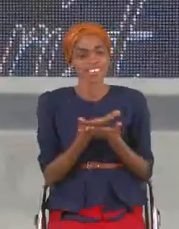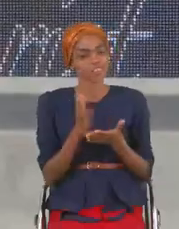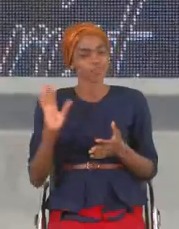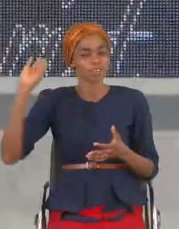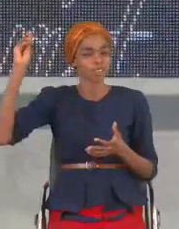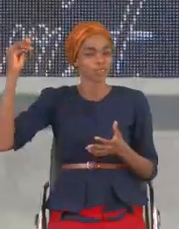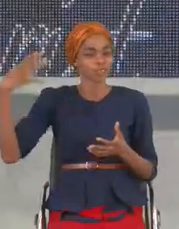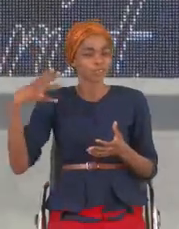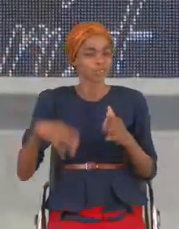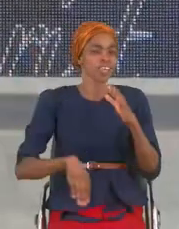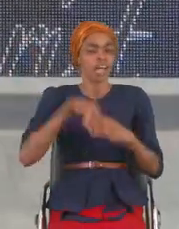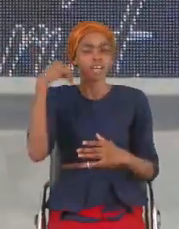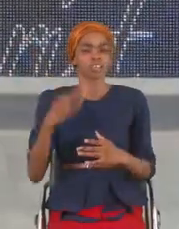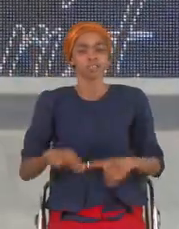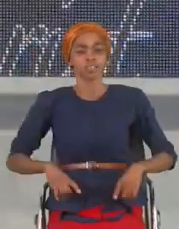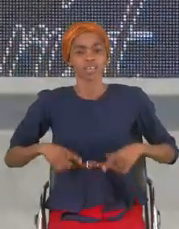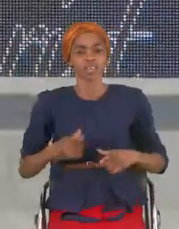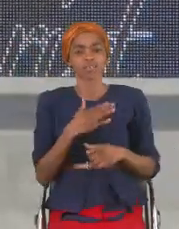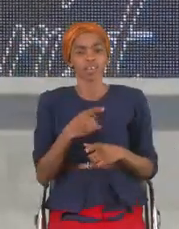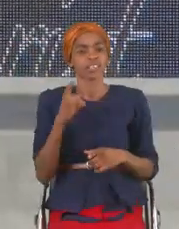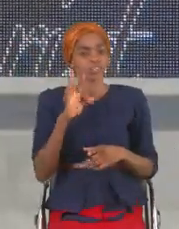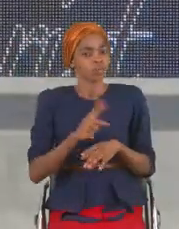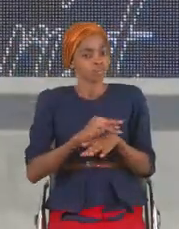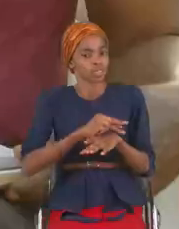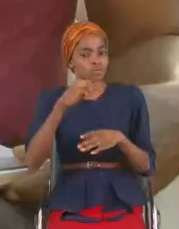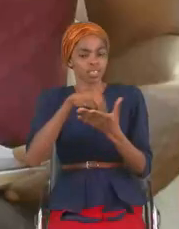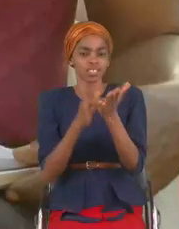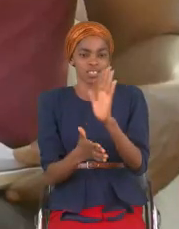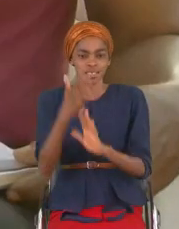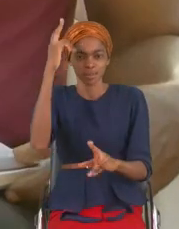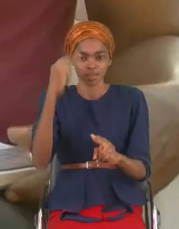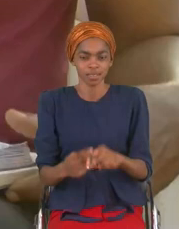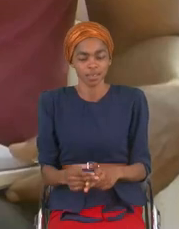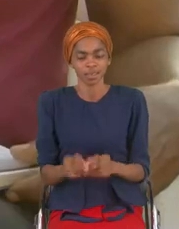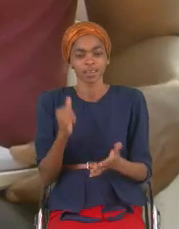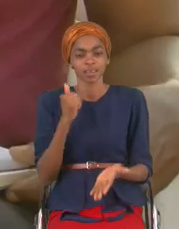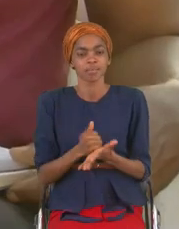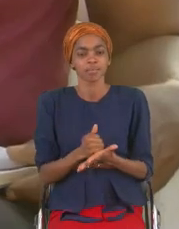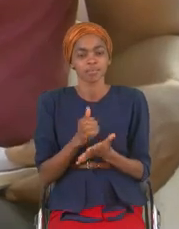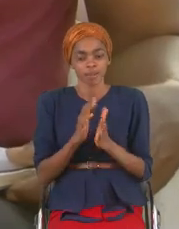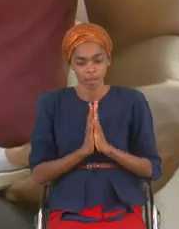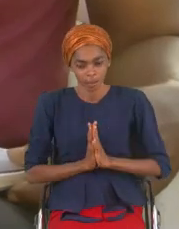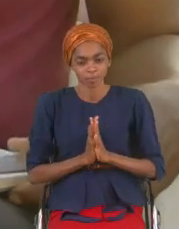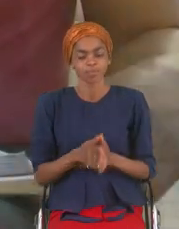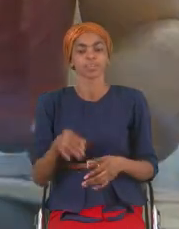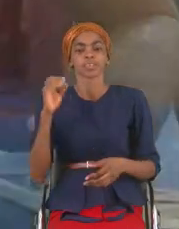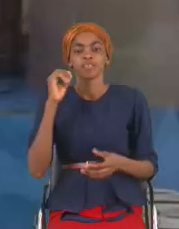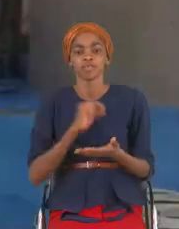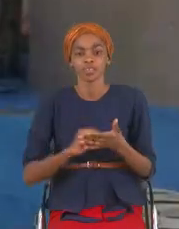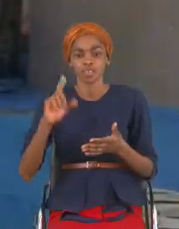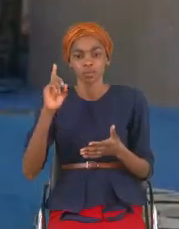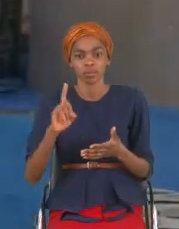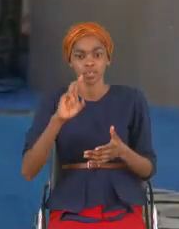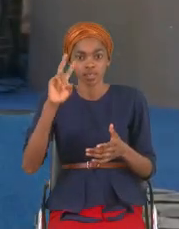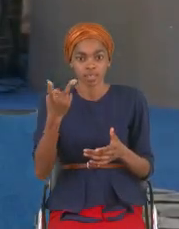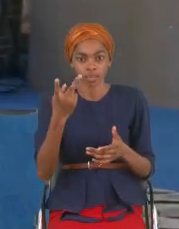gracious out of your life and your ministry in Jesus' name. Look at verse 1, 2 Timothy chapter